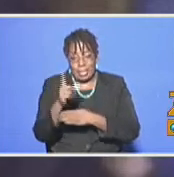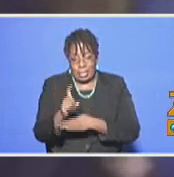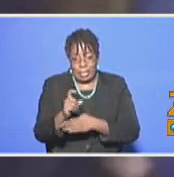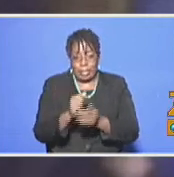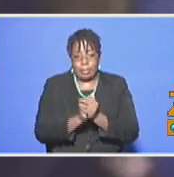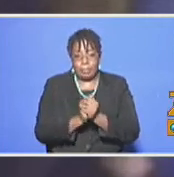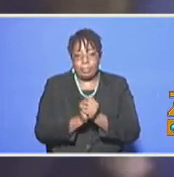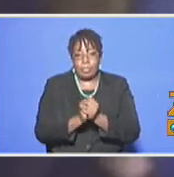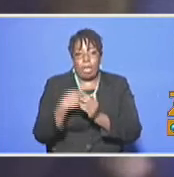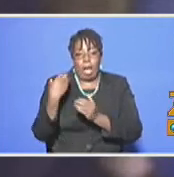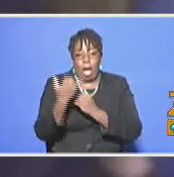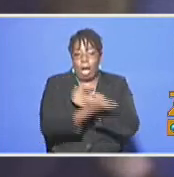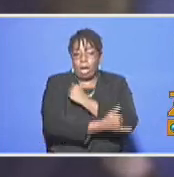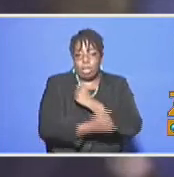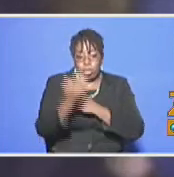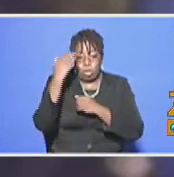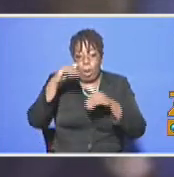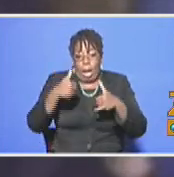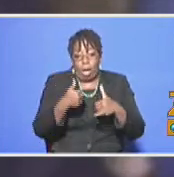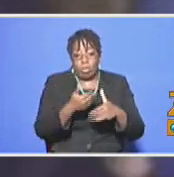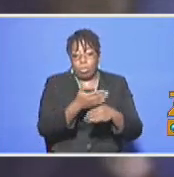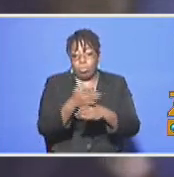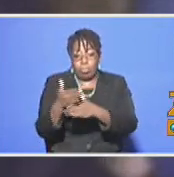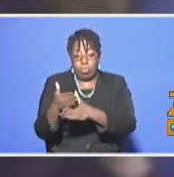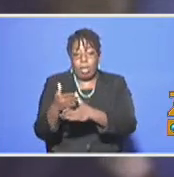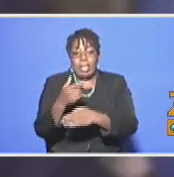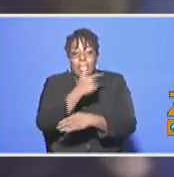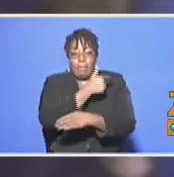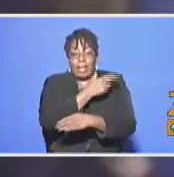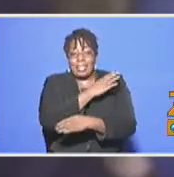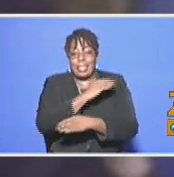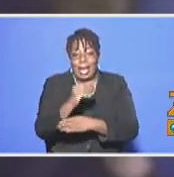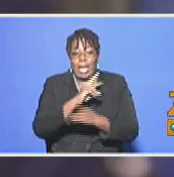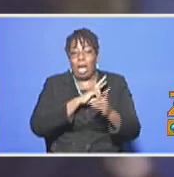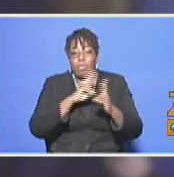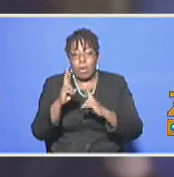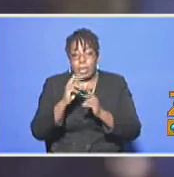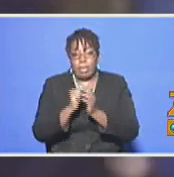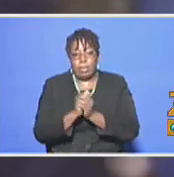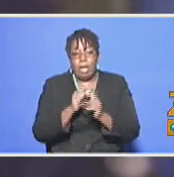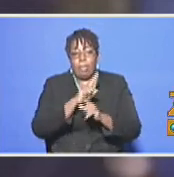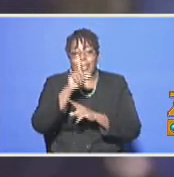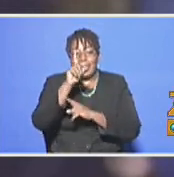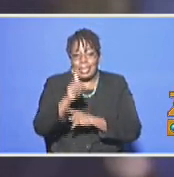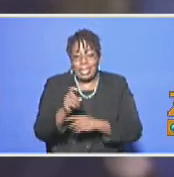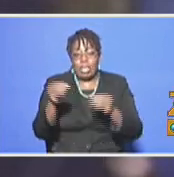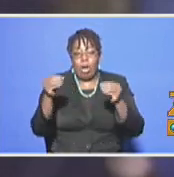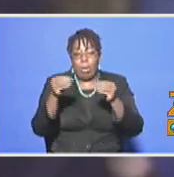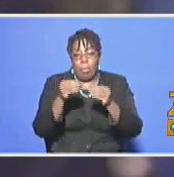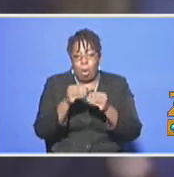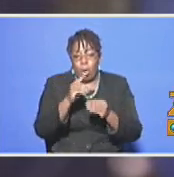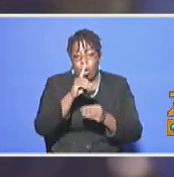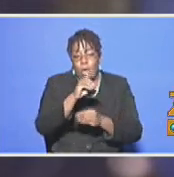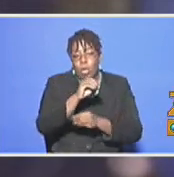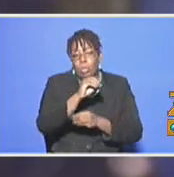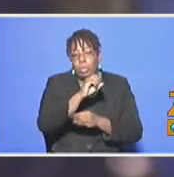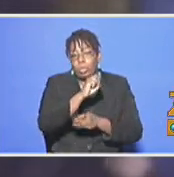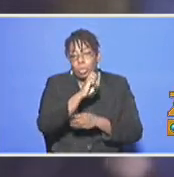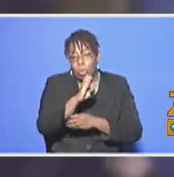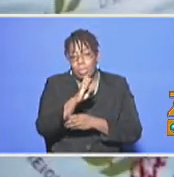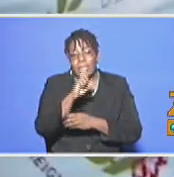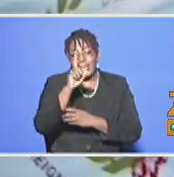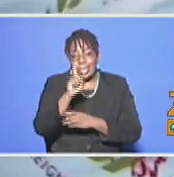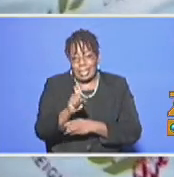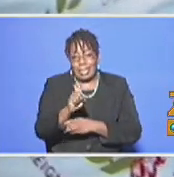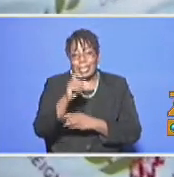know how to deploy vaccines and are ready, but they need more doses, and they need them